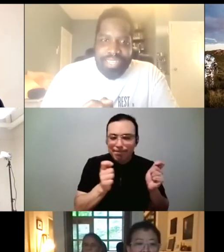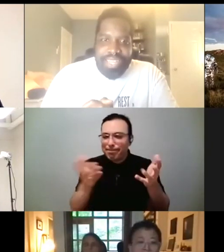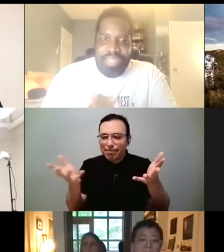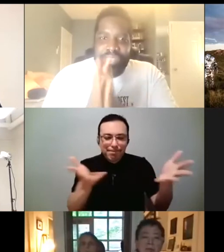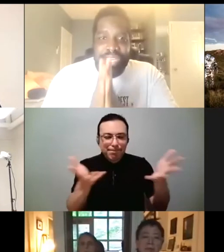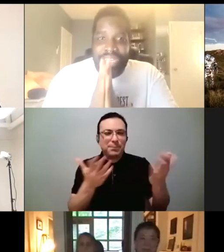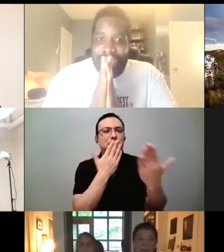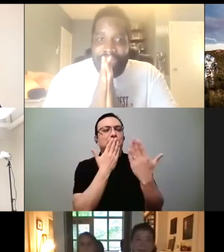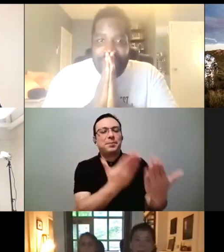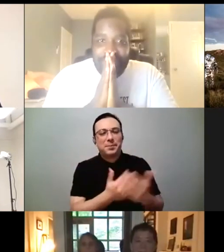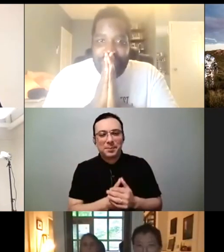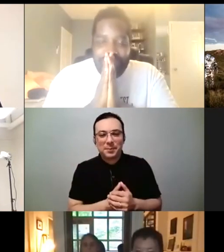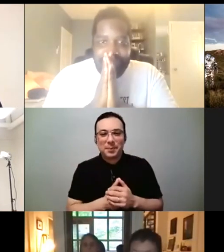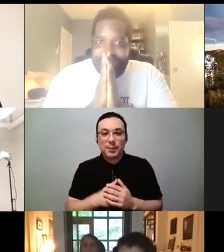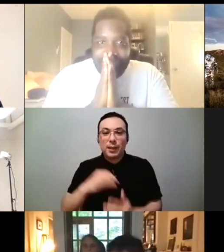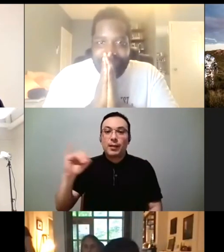Thank you, Jill.